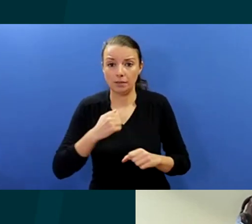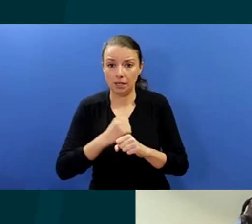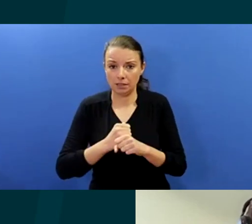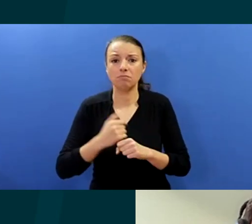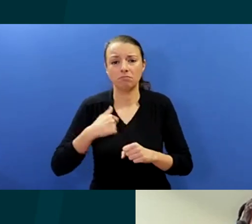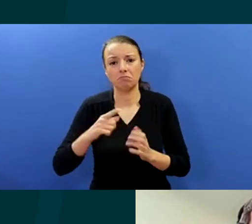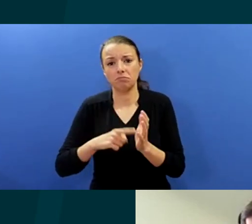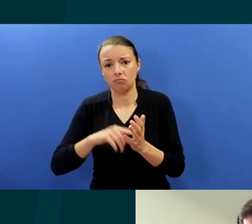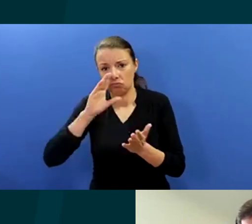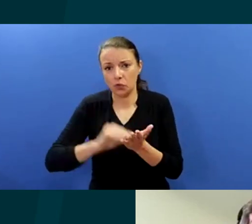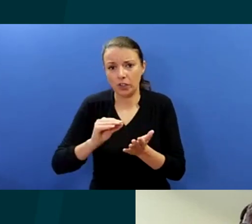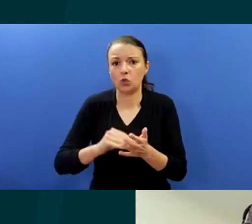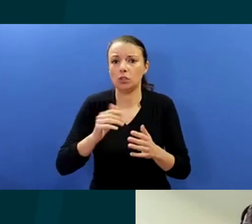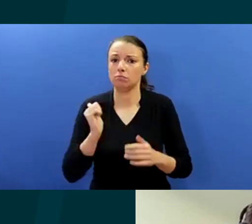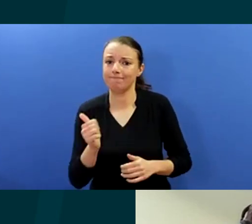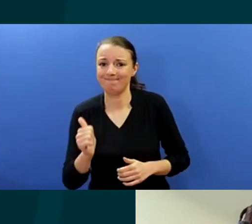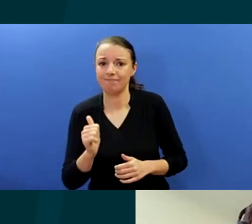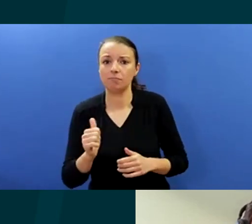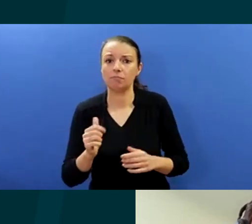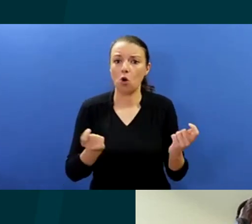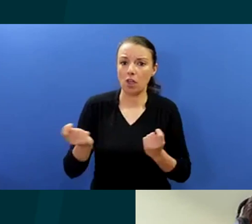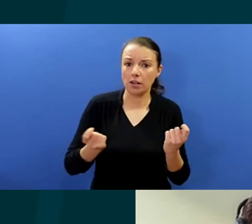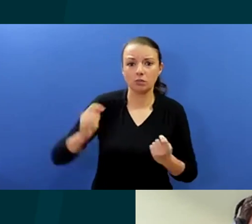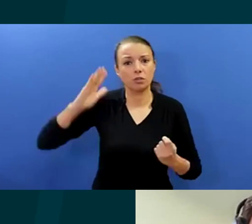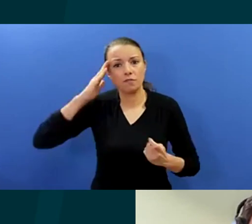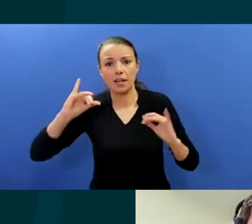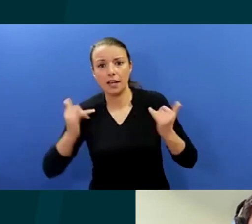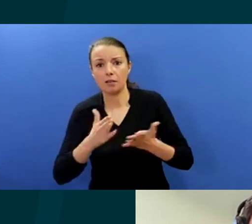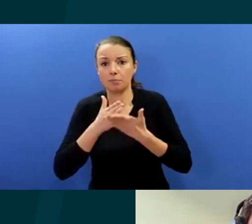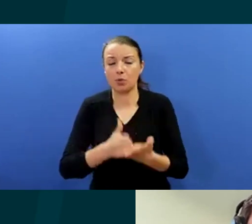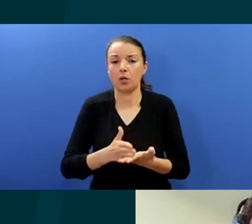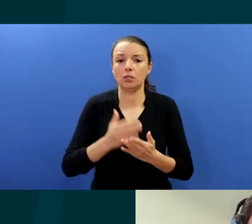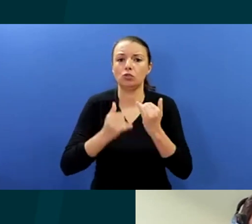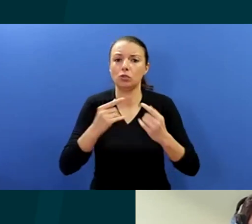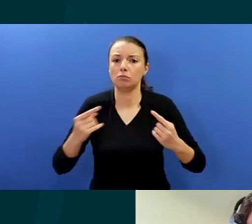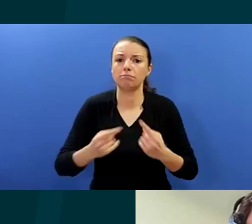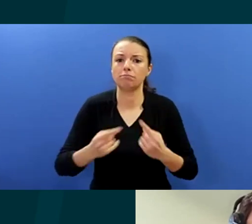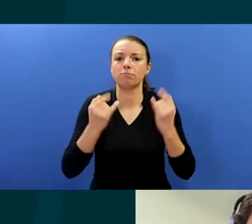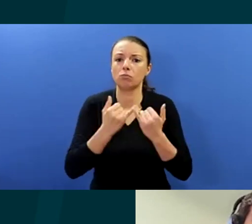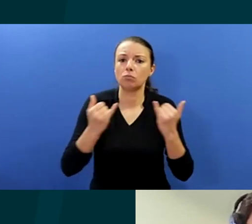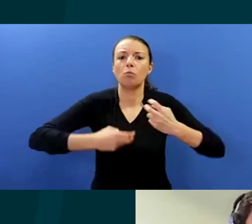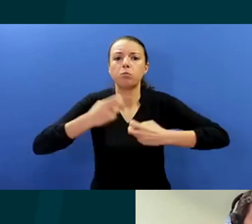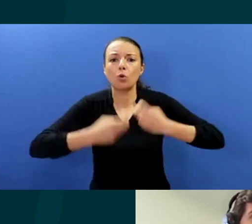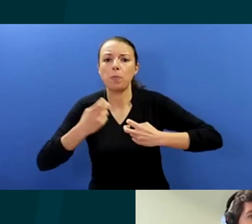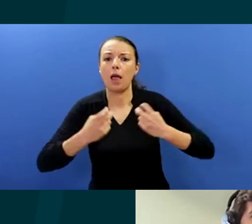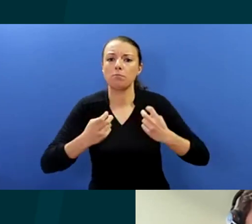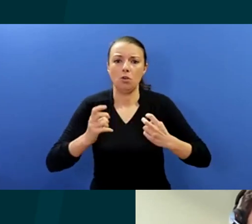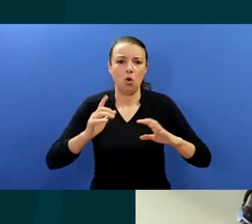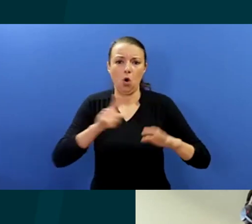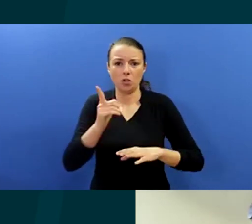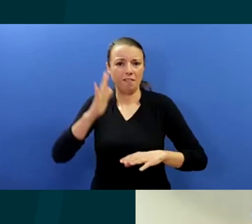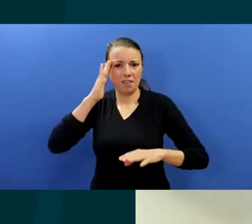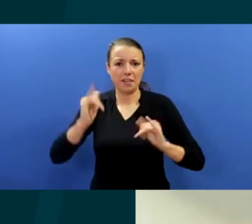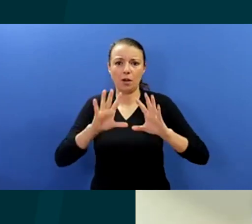So they know how to deal with those problems, and they avoid it in